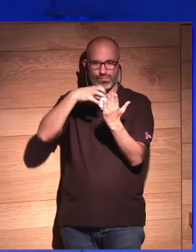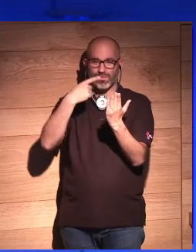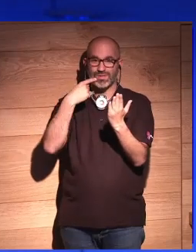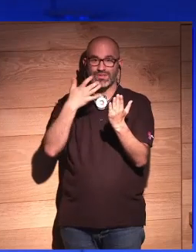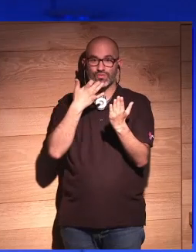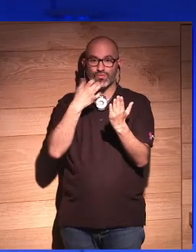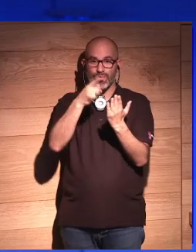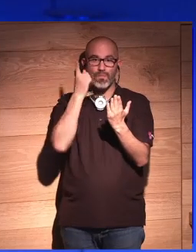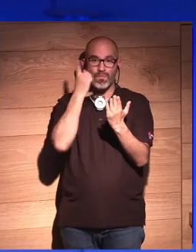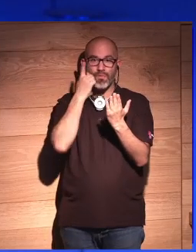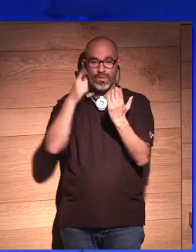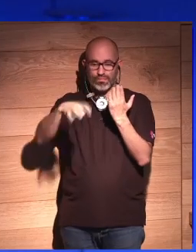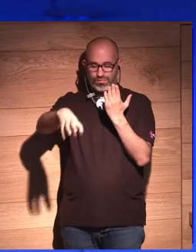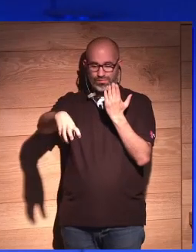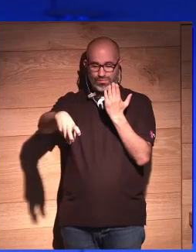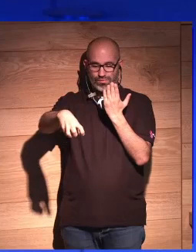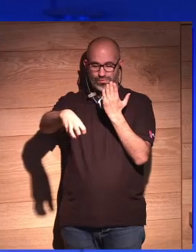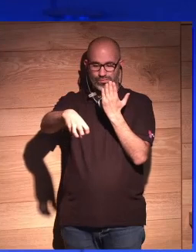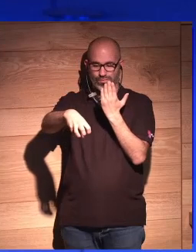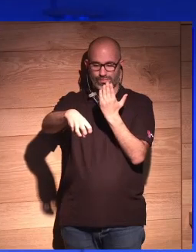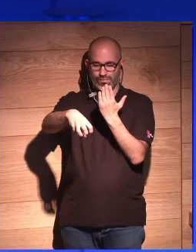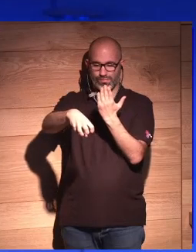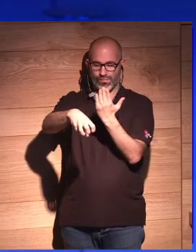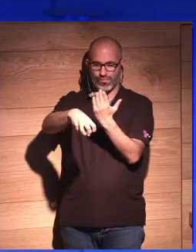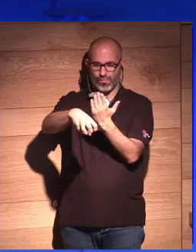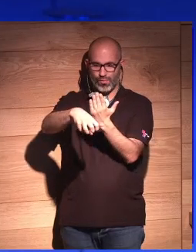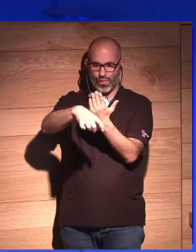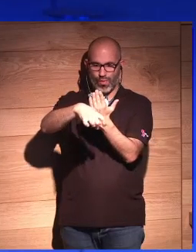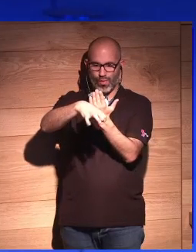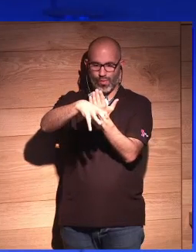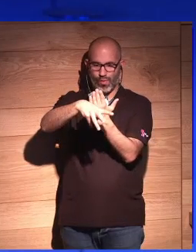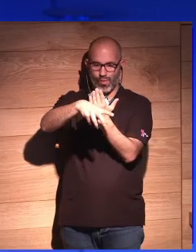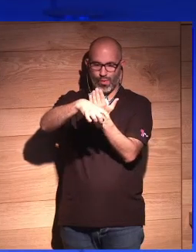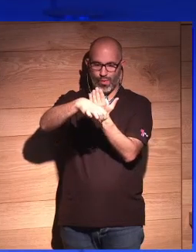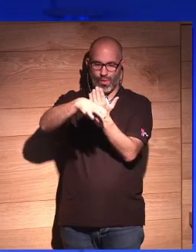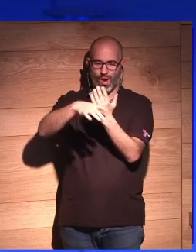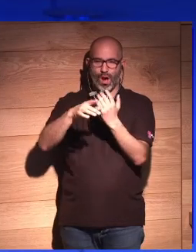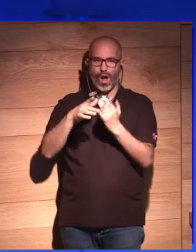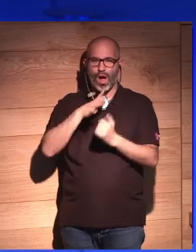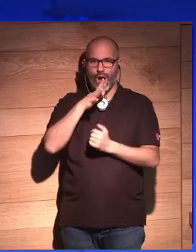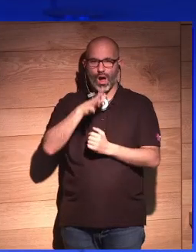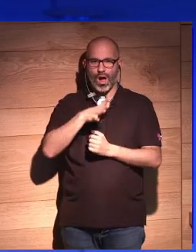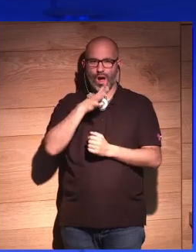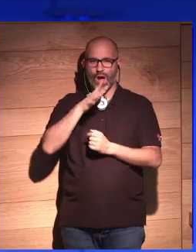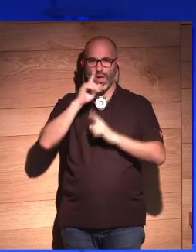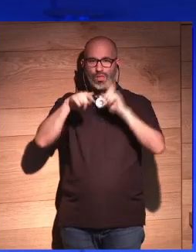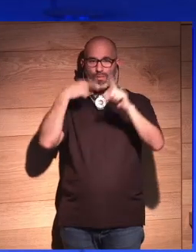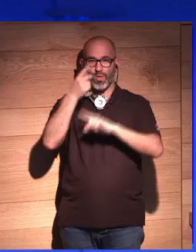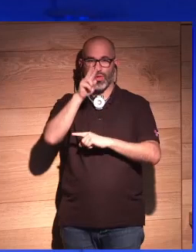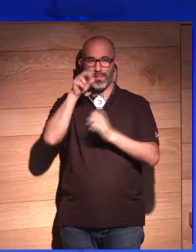remarkable work. So in 2014, Palmer finished it. He had the